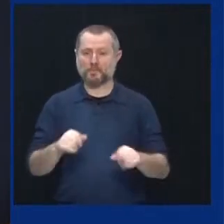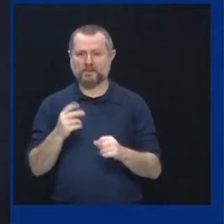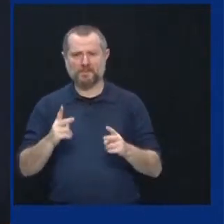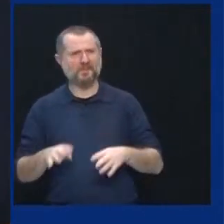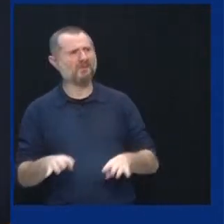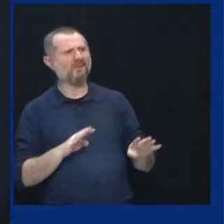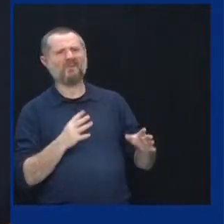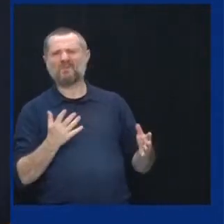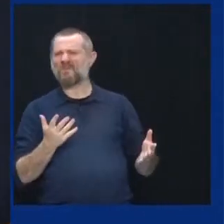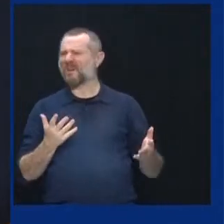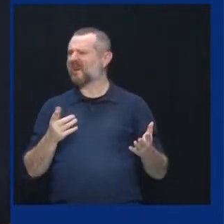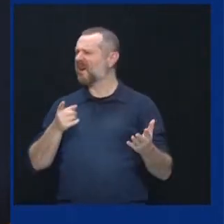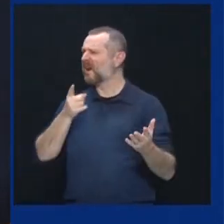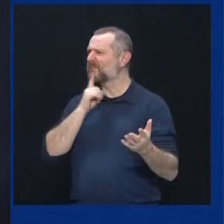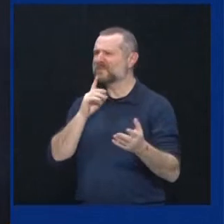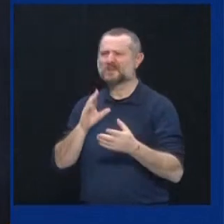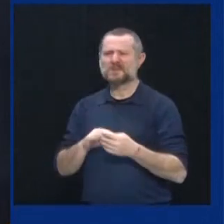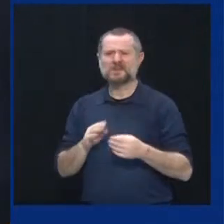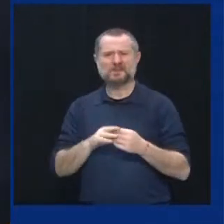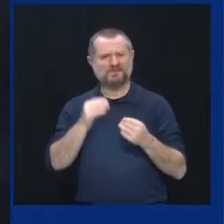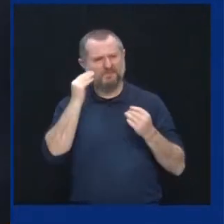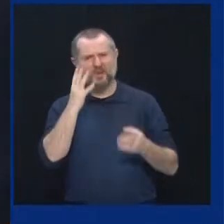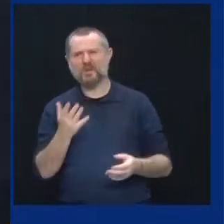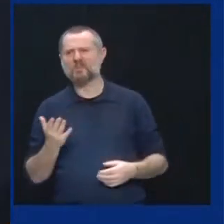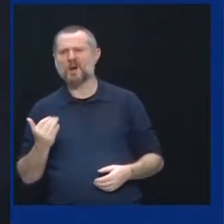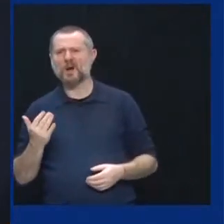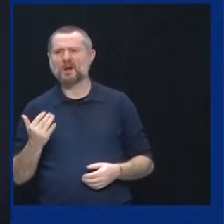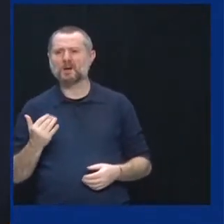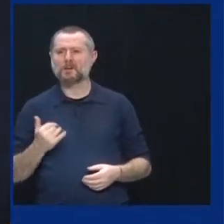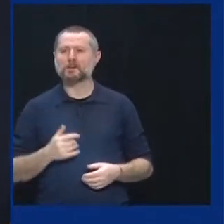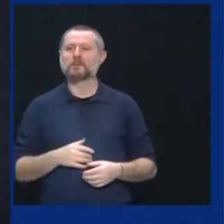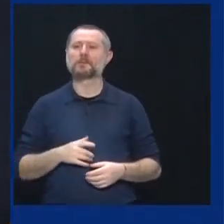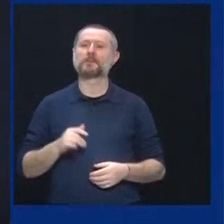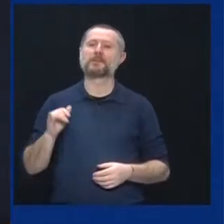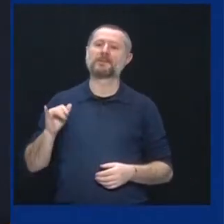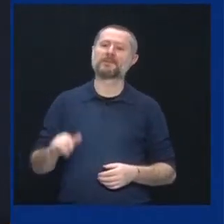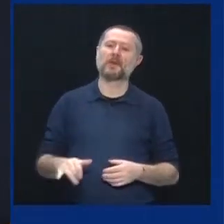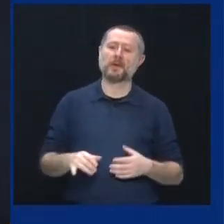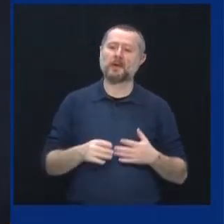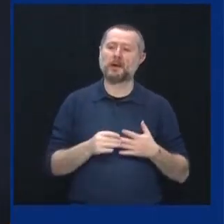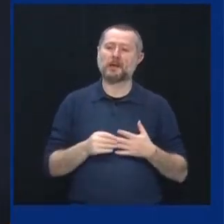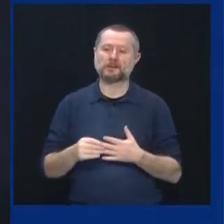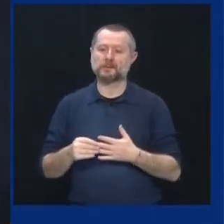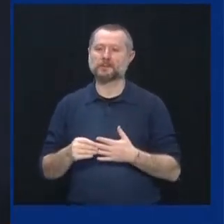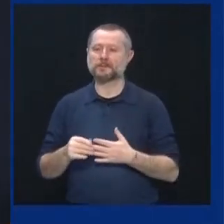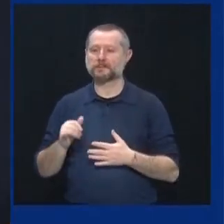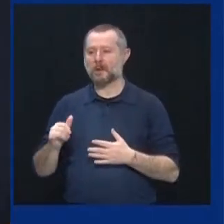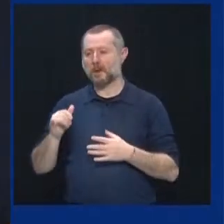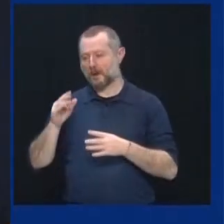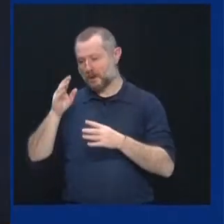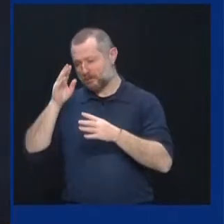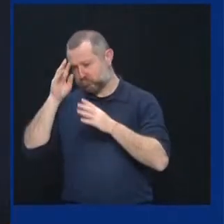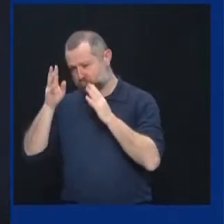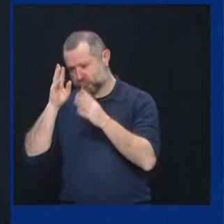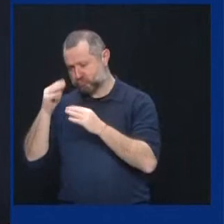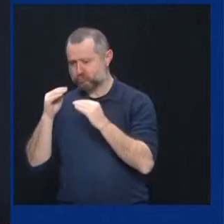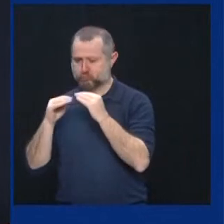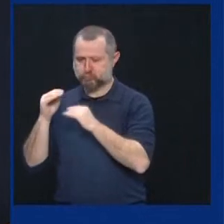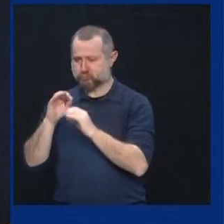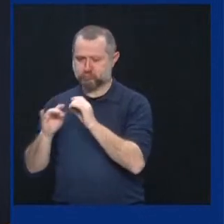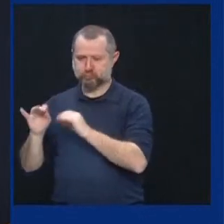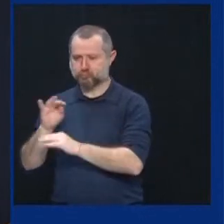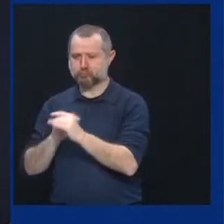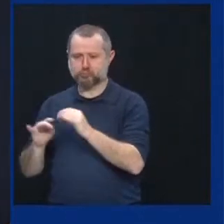wonder why they're not providing the information, and they come up with theories. Or just you create a